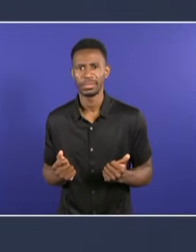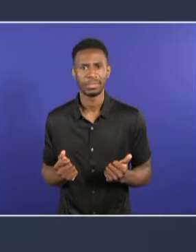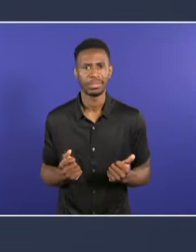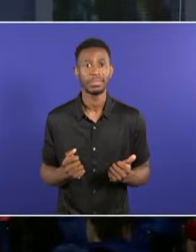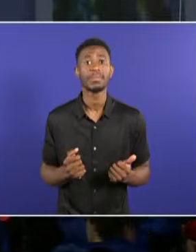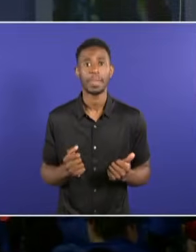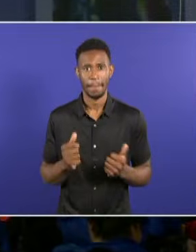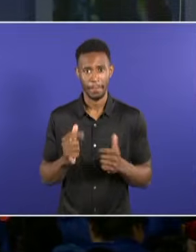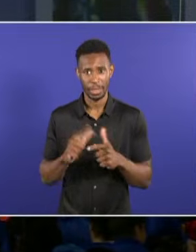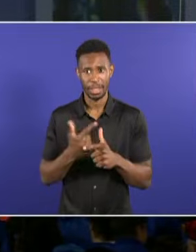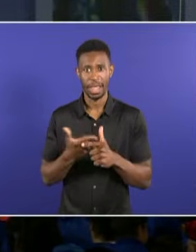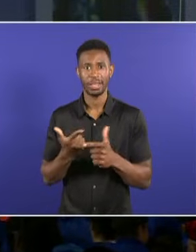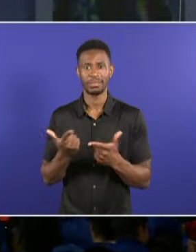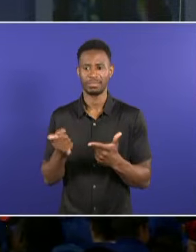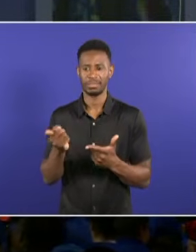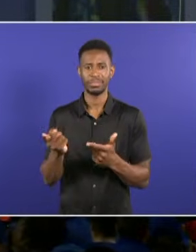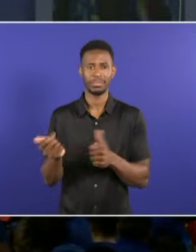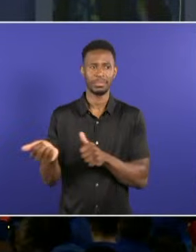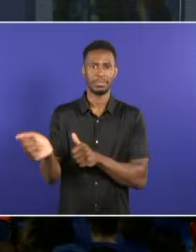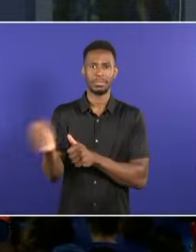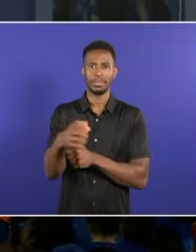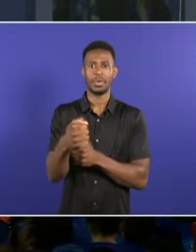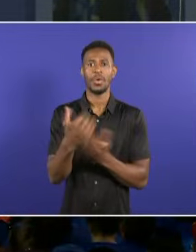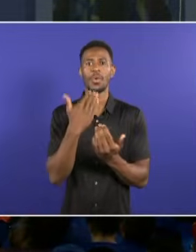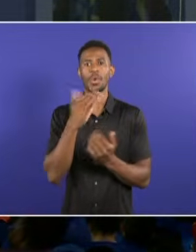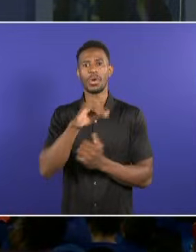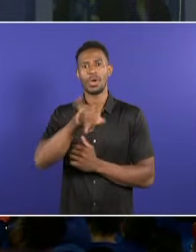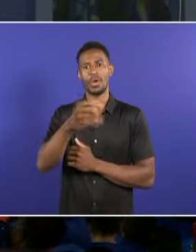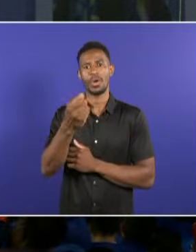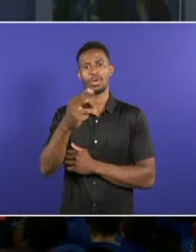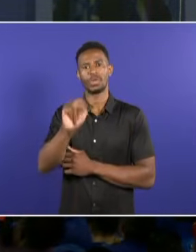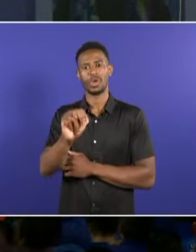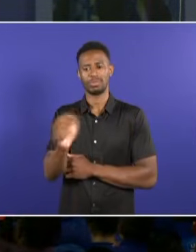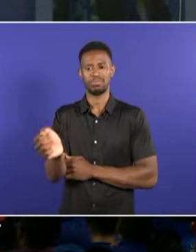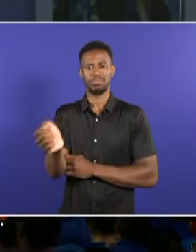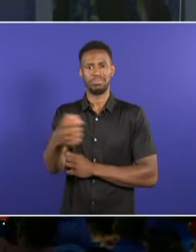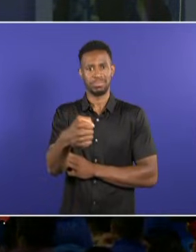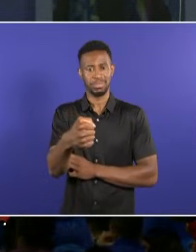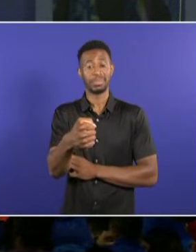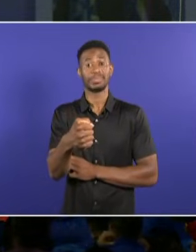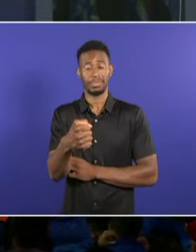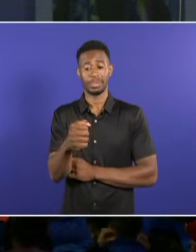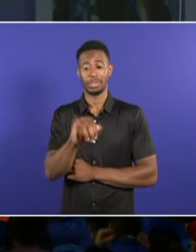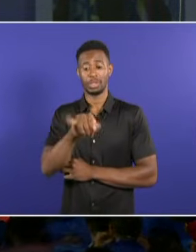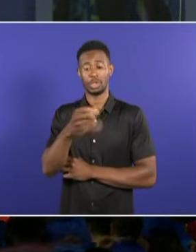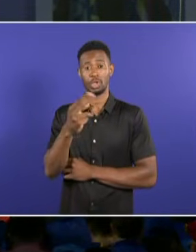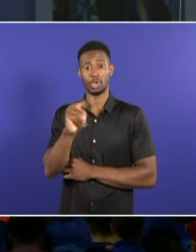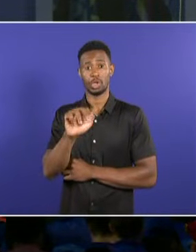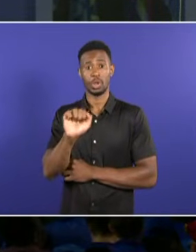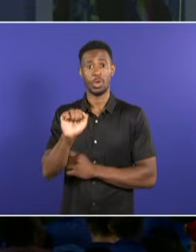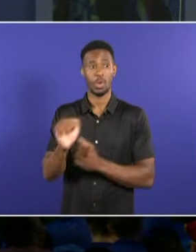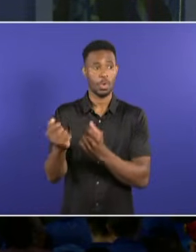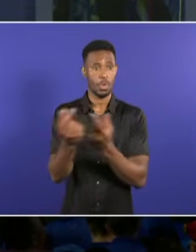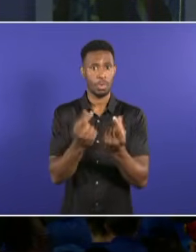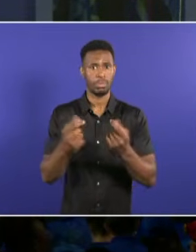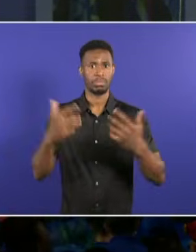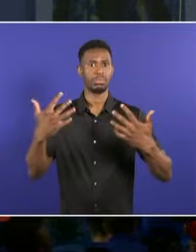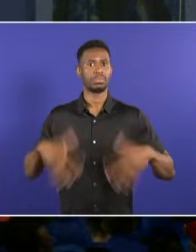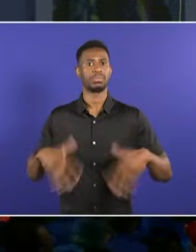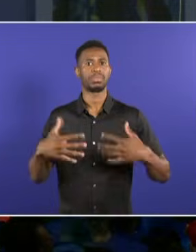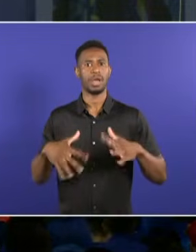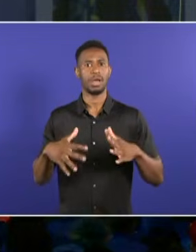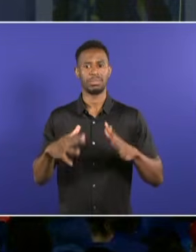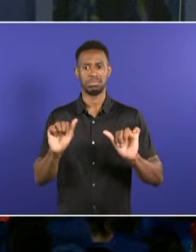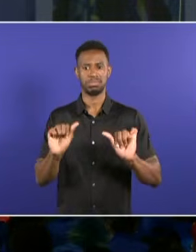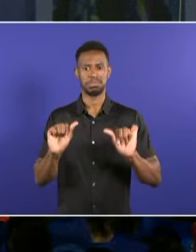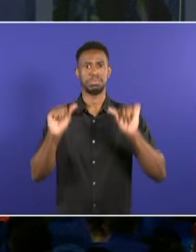Then came John Steenhuisen. John took the next great step in the story of this party. John led the DA